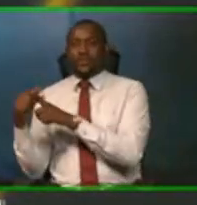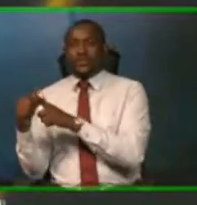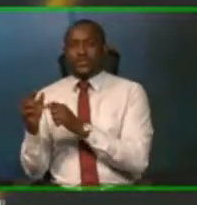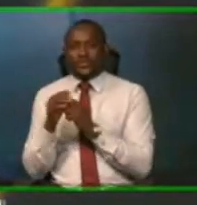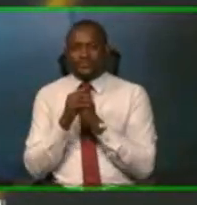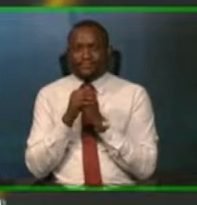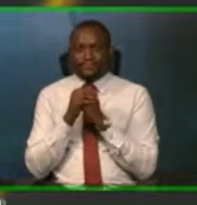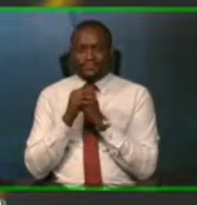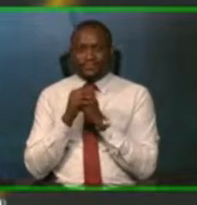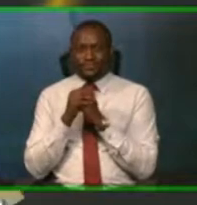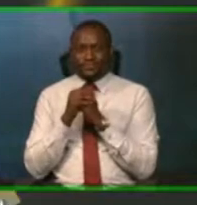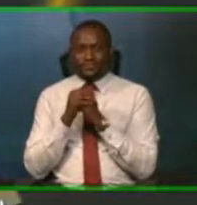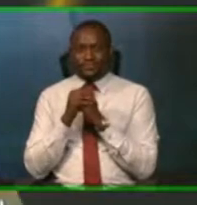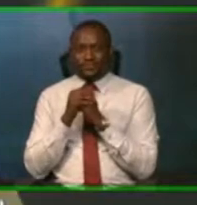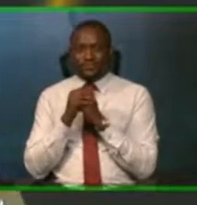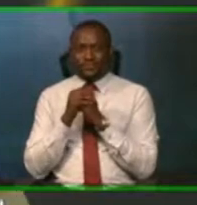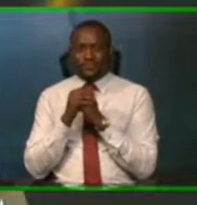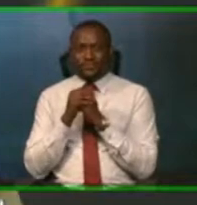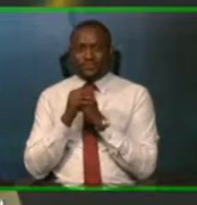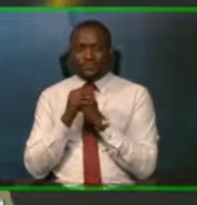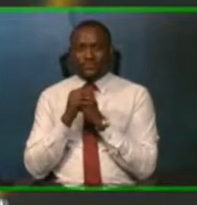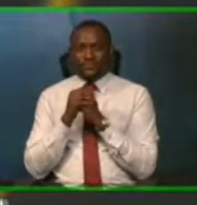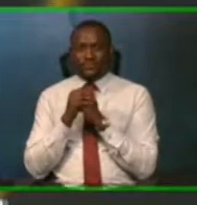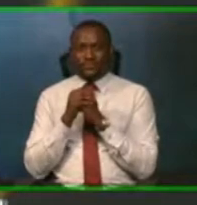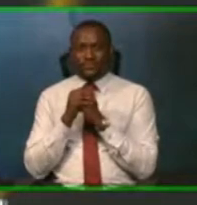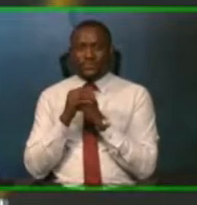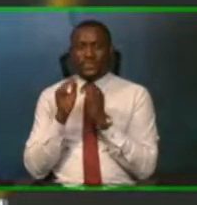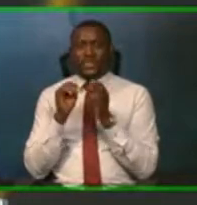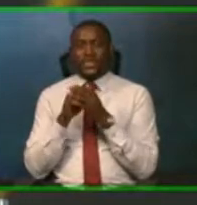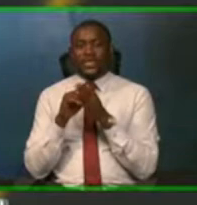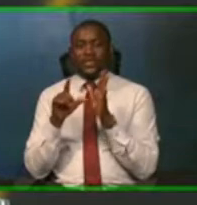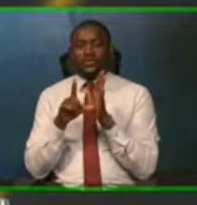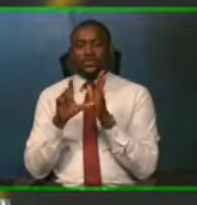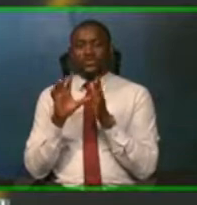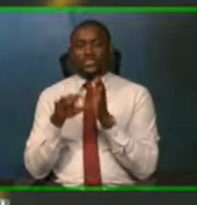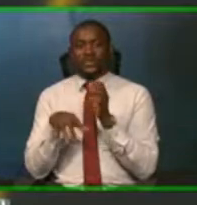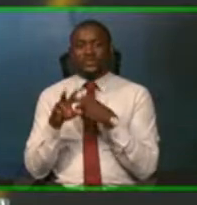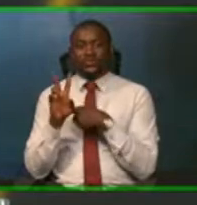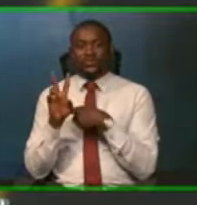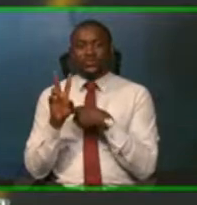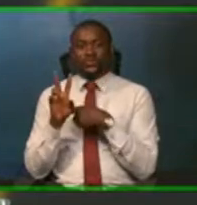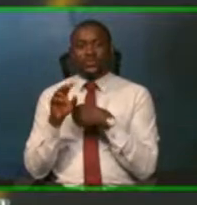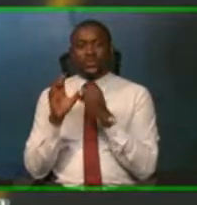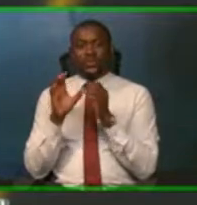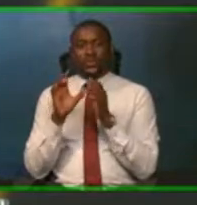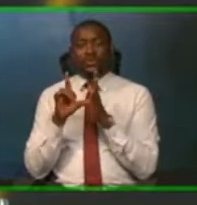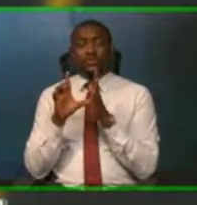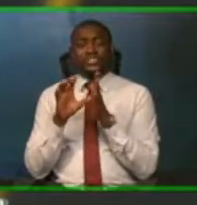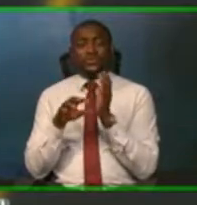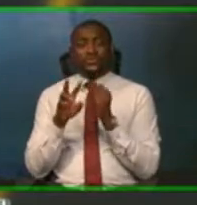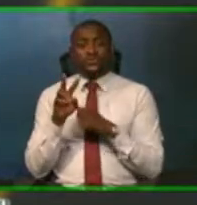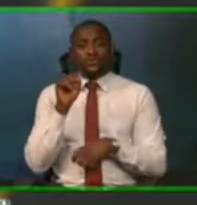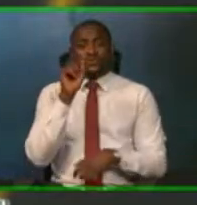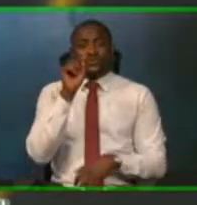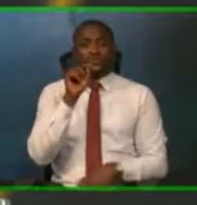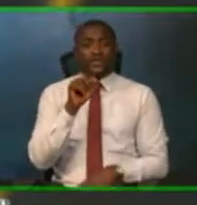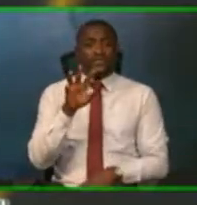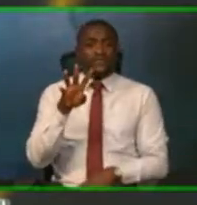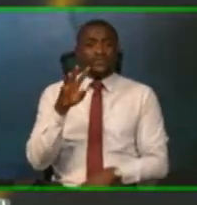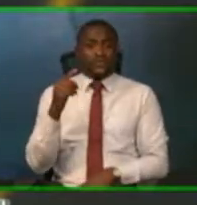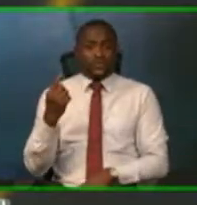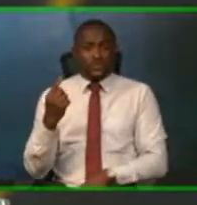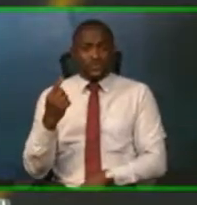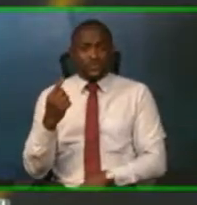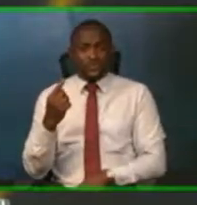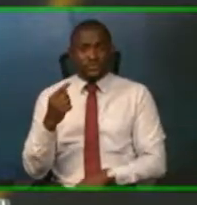someone learning? In the book of Luke chapter 2, I'll begin my reading from 41. Luke